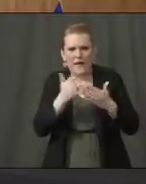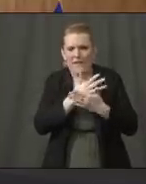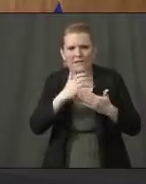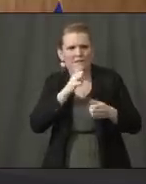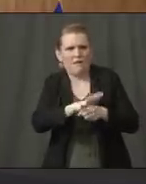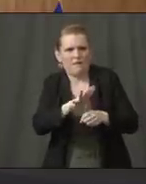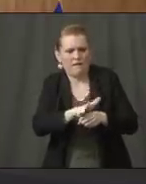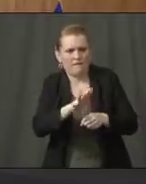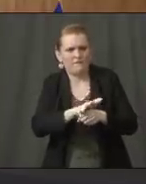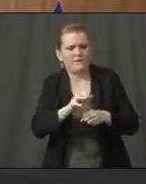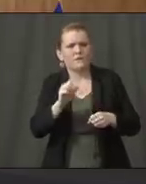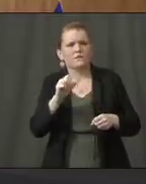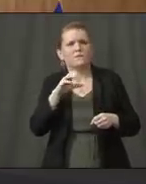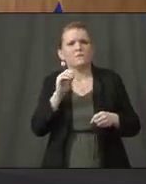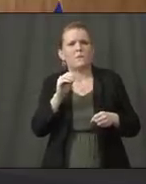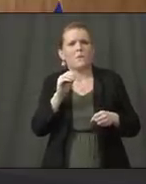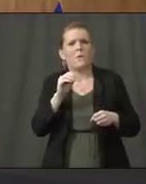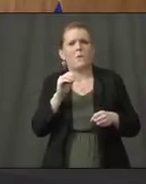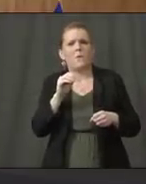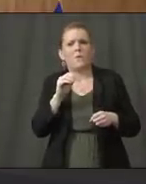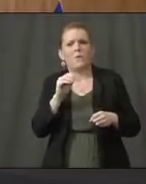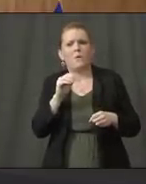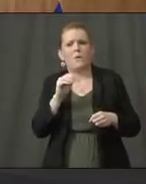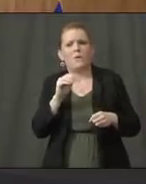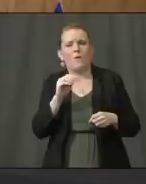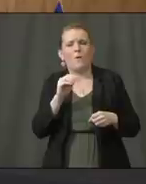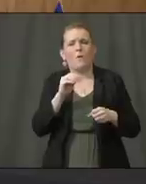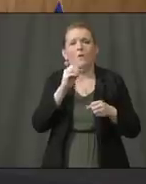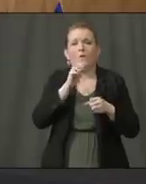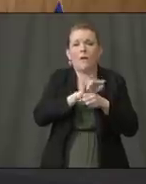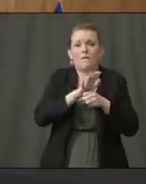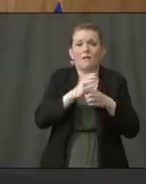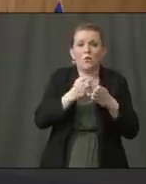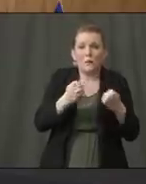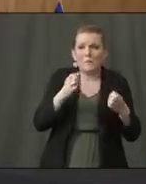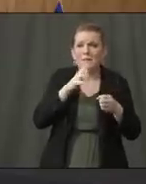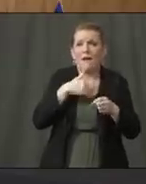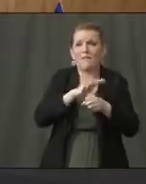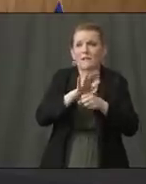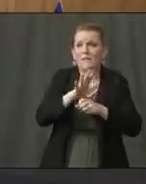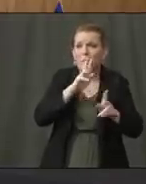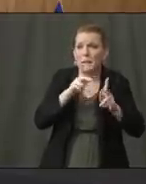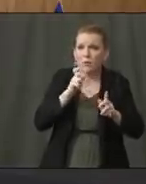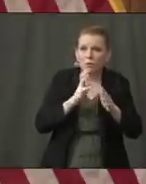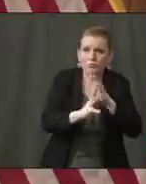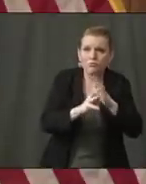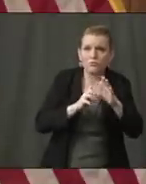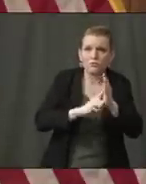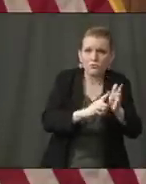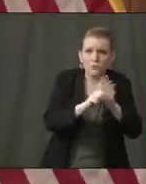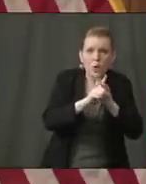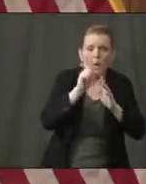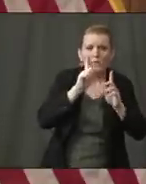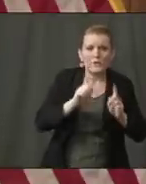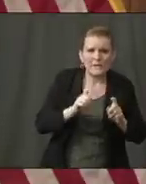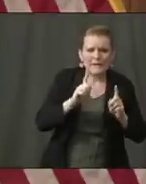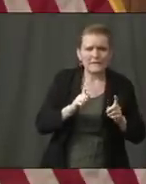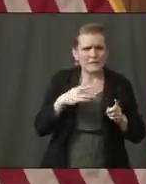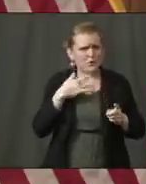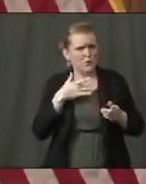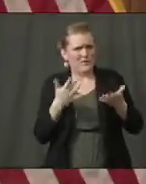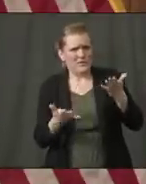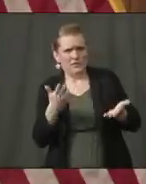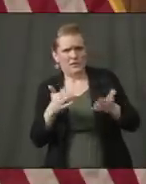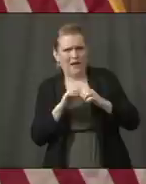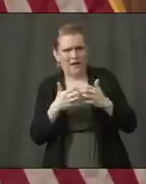of sample collection and not processing? You got it, Jeff. Yeah, you're right, Chris. And we're talking to them every day, trying to